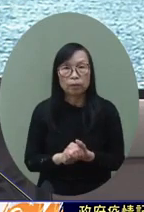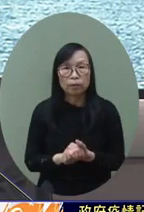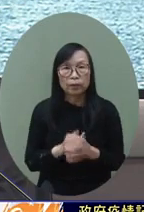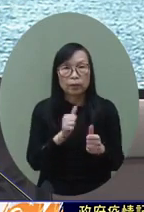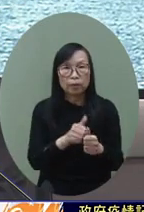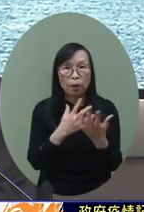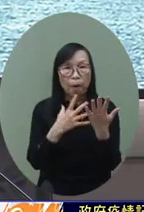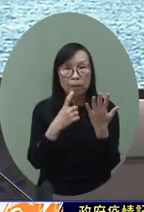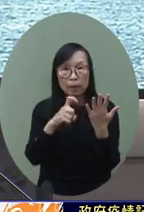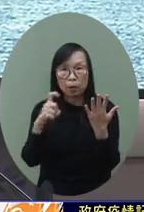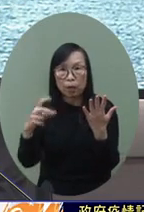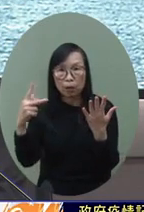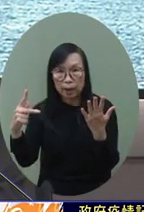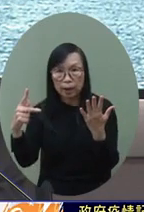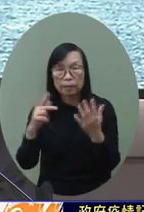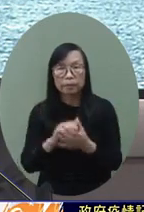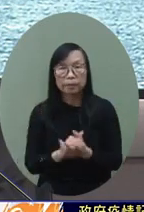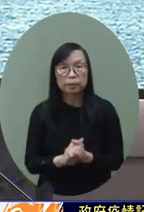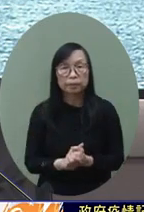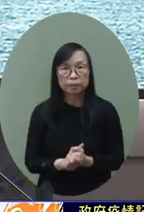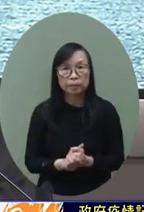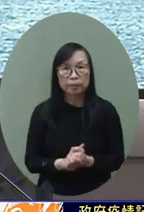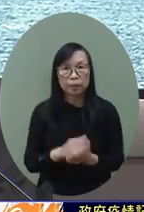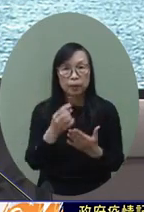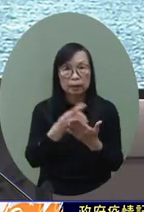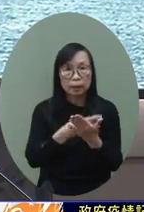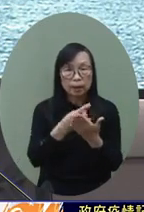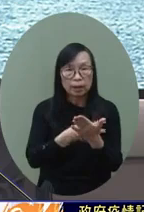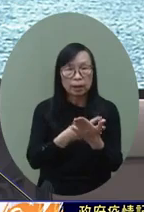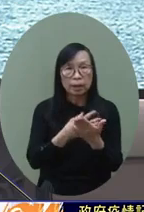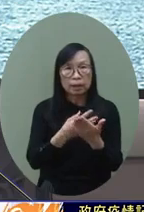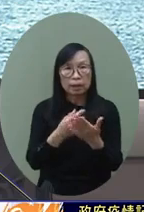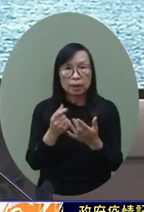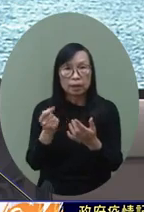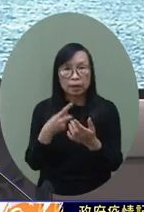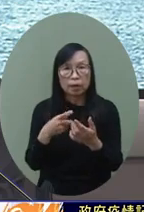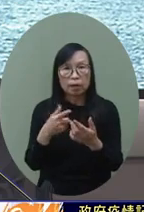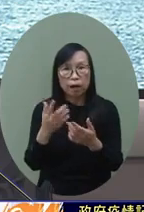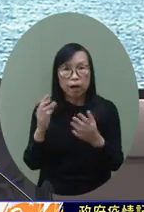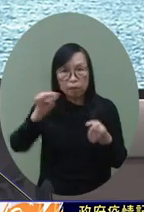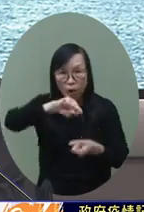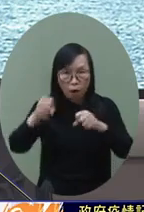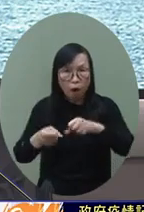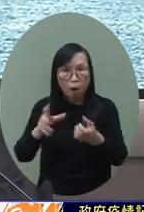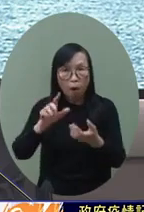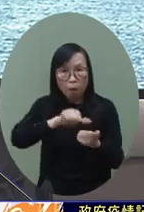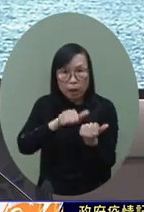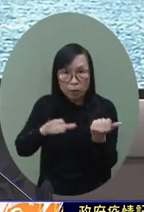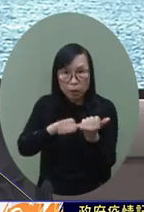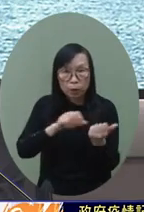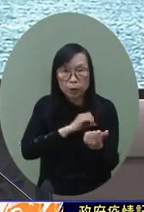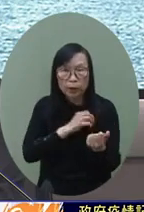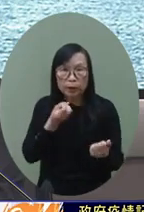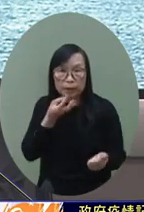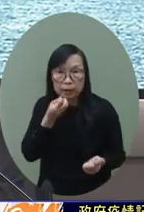regulation, and of course with the backup of these scientific advisory panel who would vet very closely the scientific evidence, the